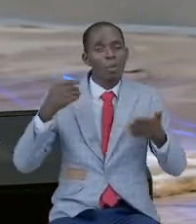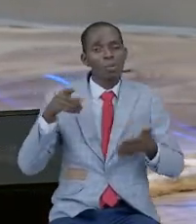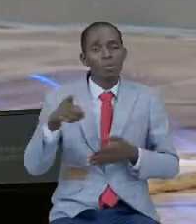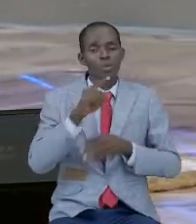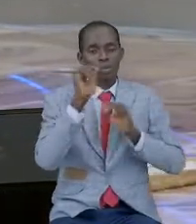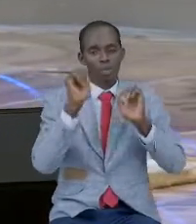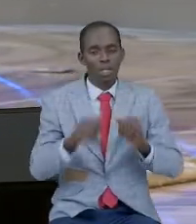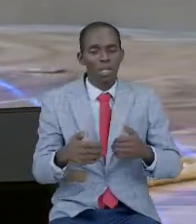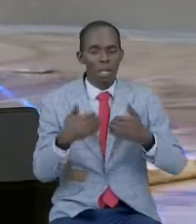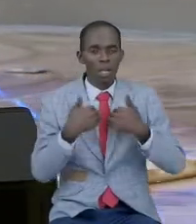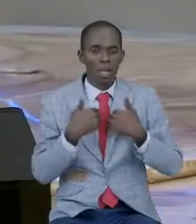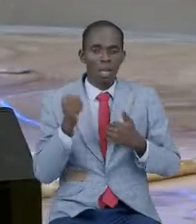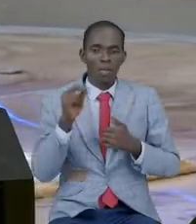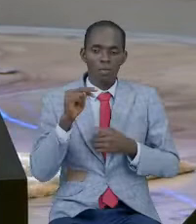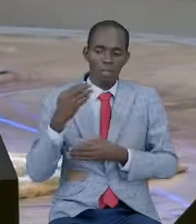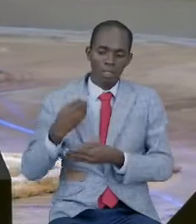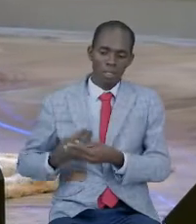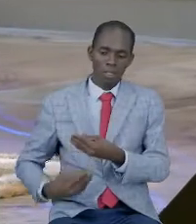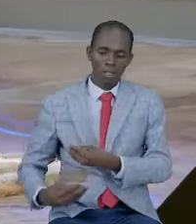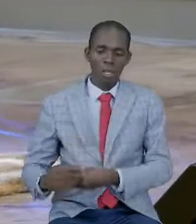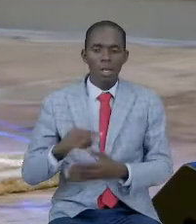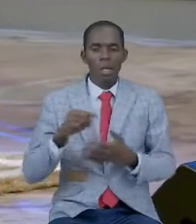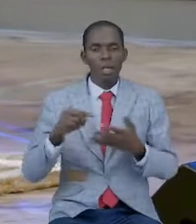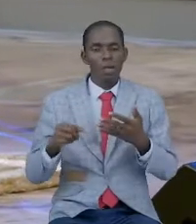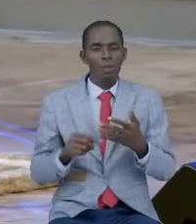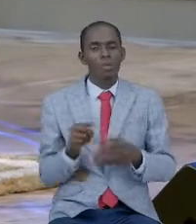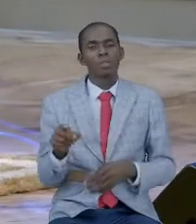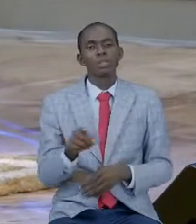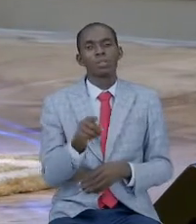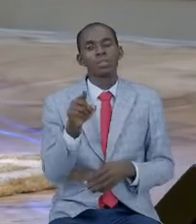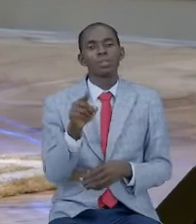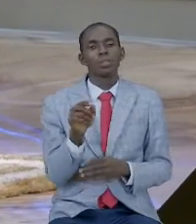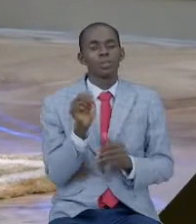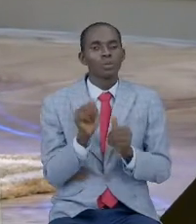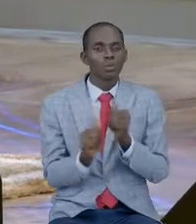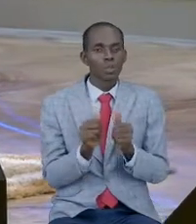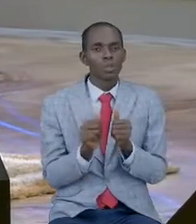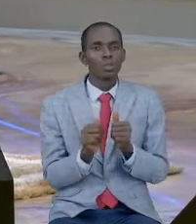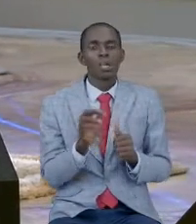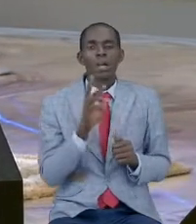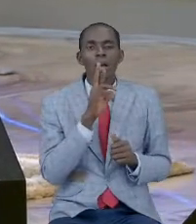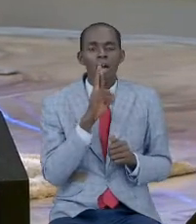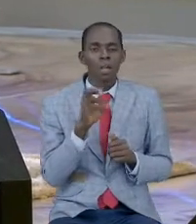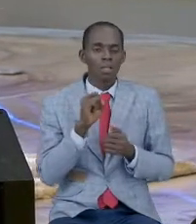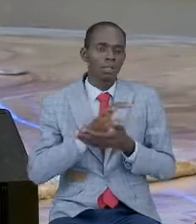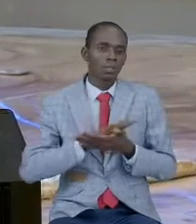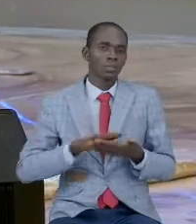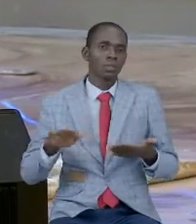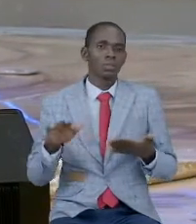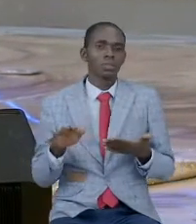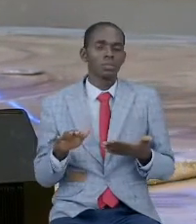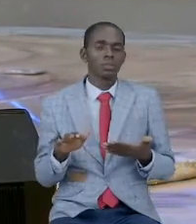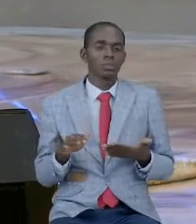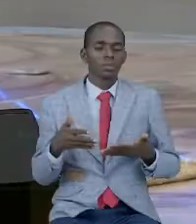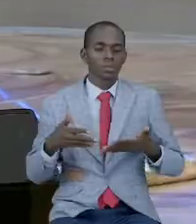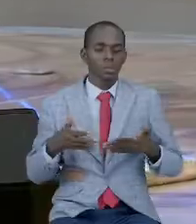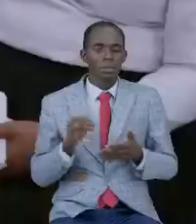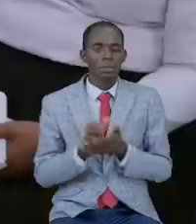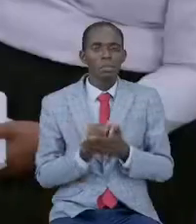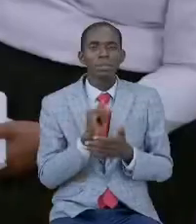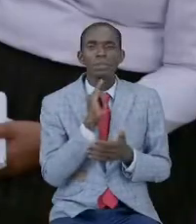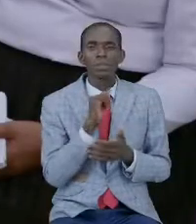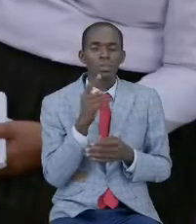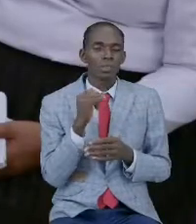an inheritance among them which are sanctified. That's the calling of the